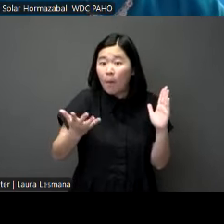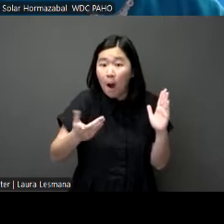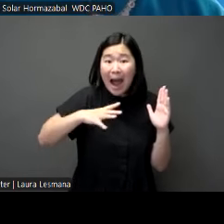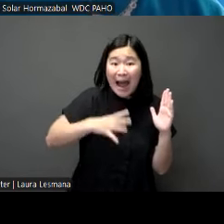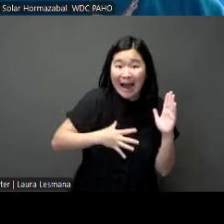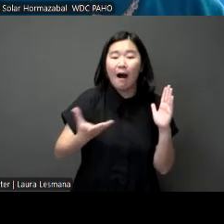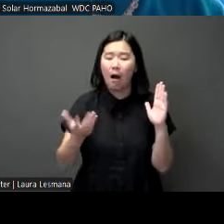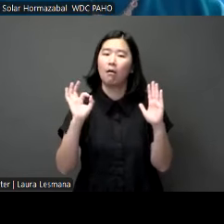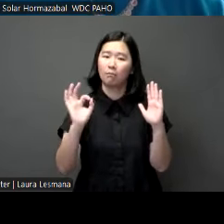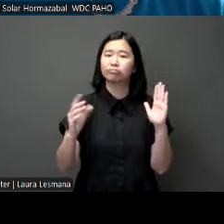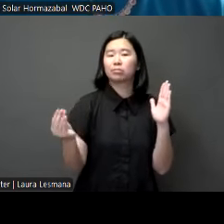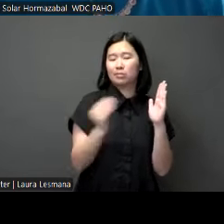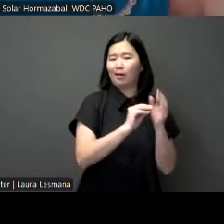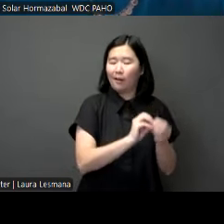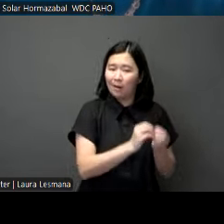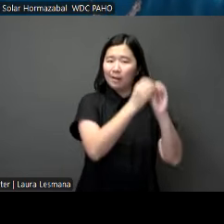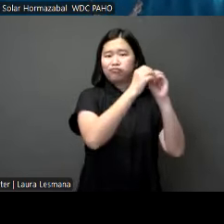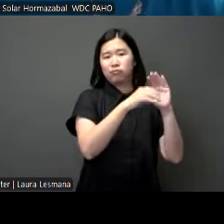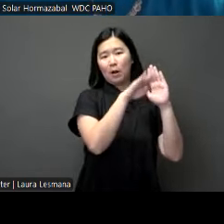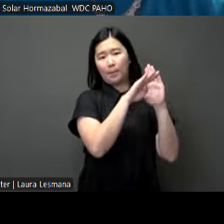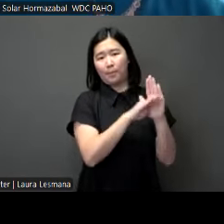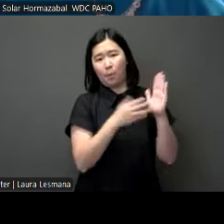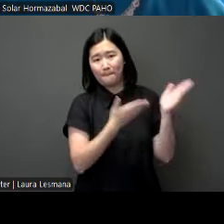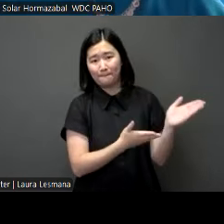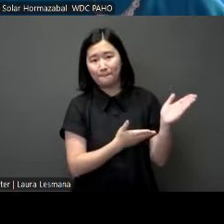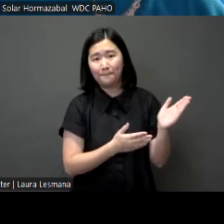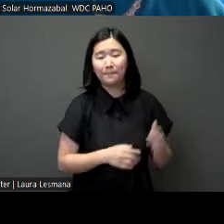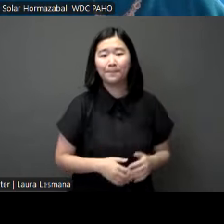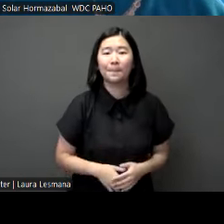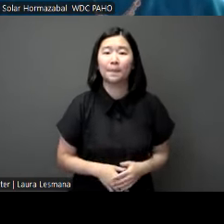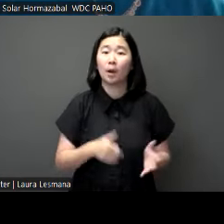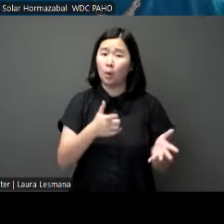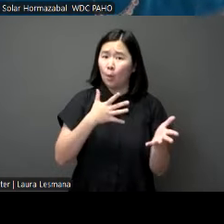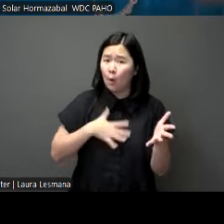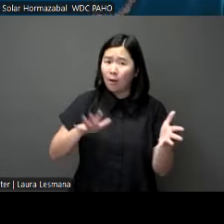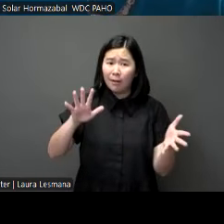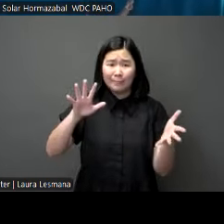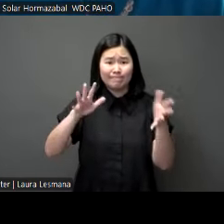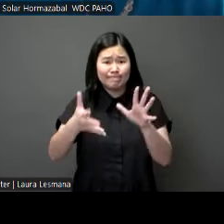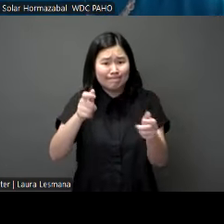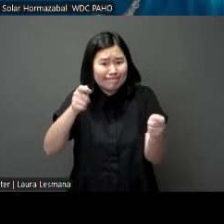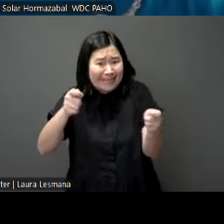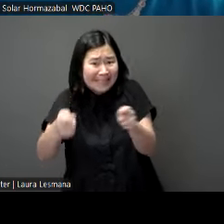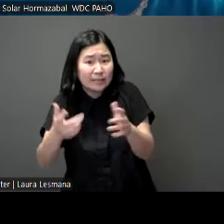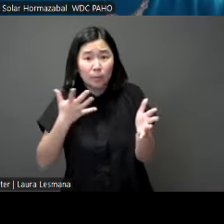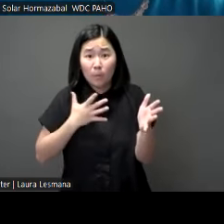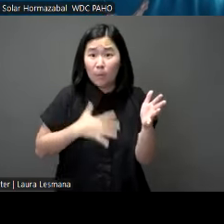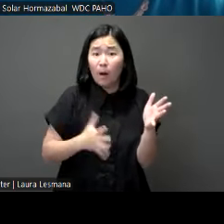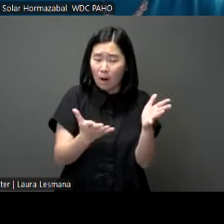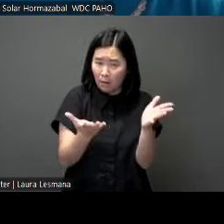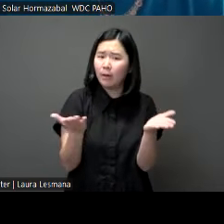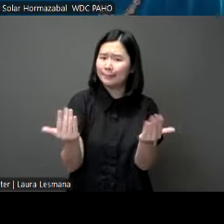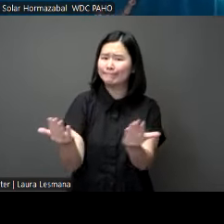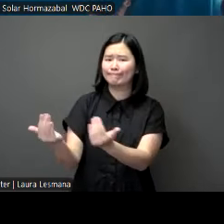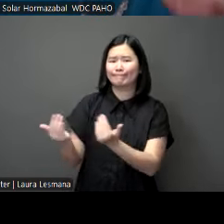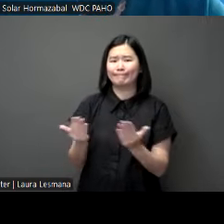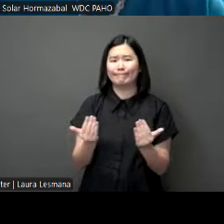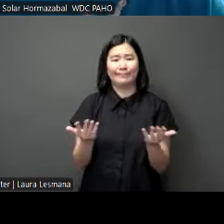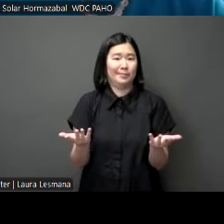be implemented, what are the new interventions, what are the new intersectorial actions that need to be implemented, how